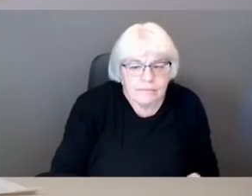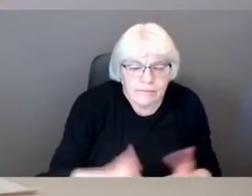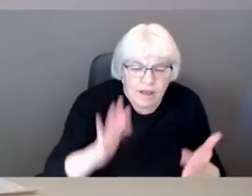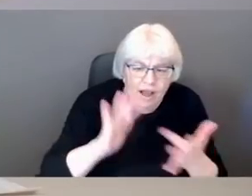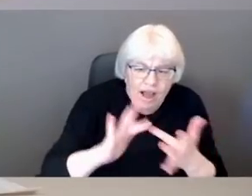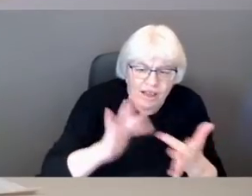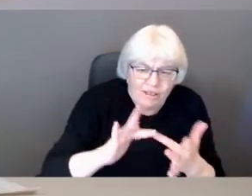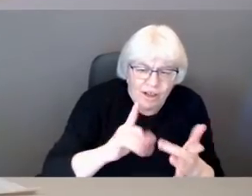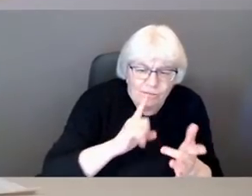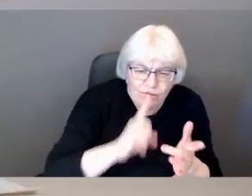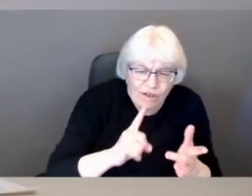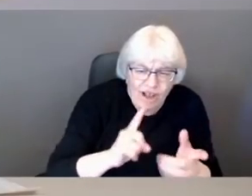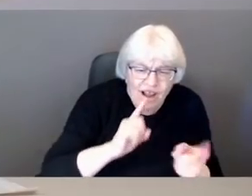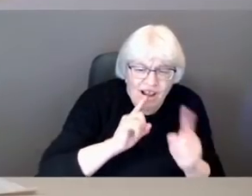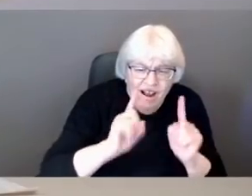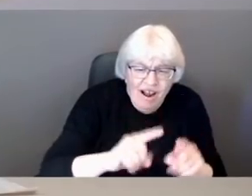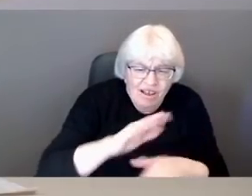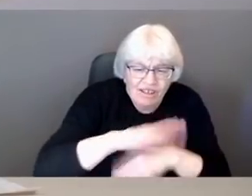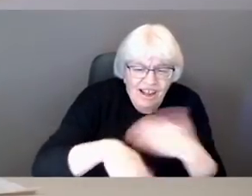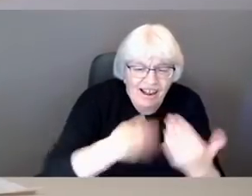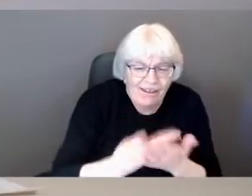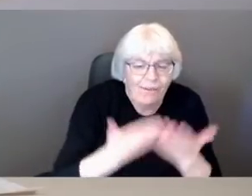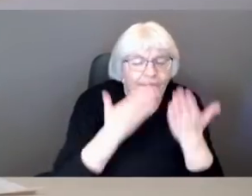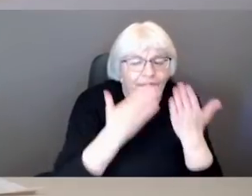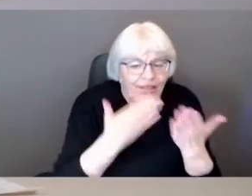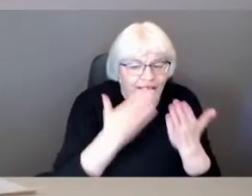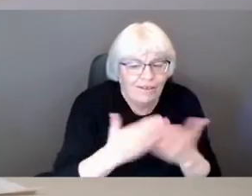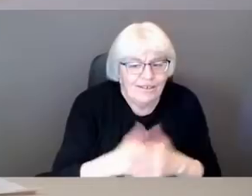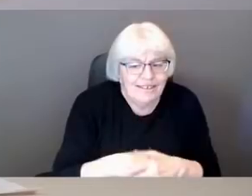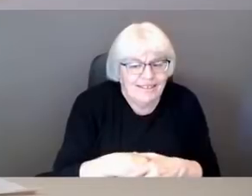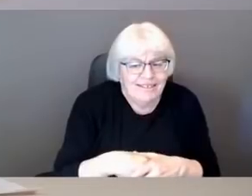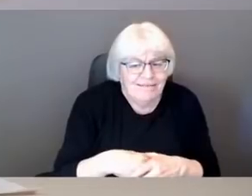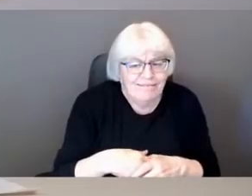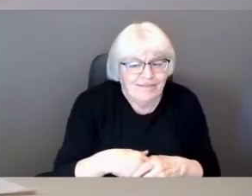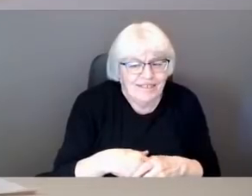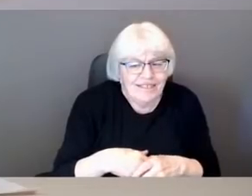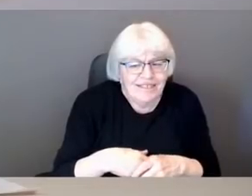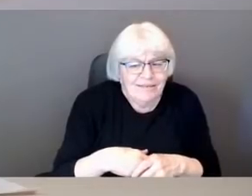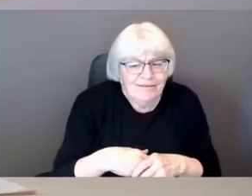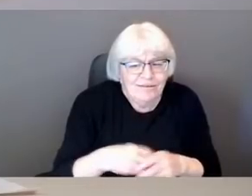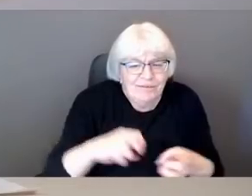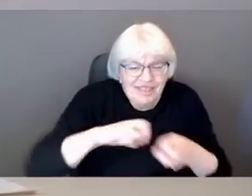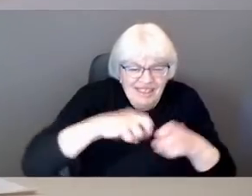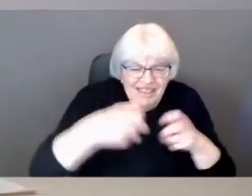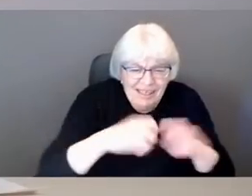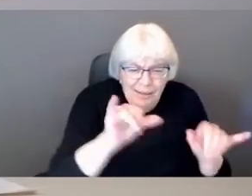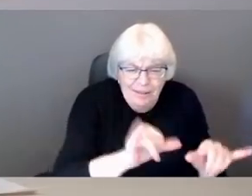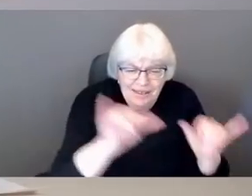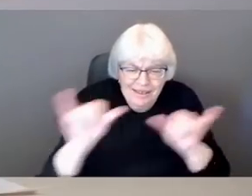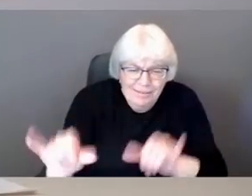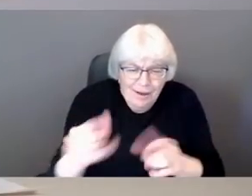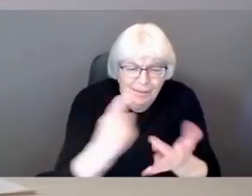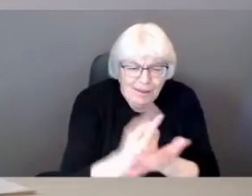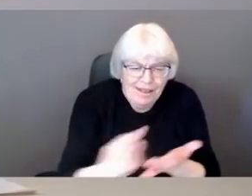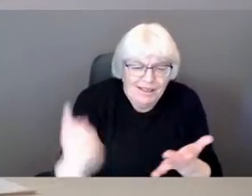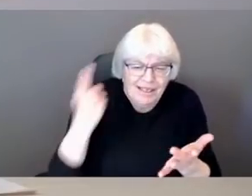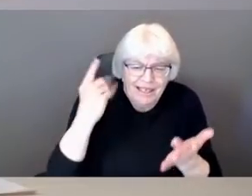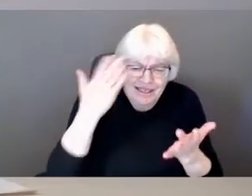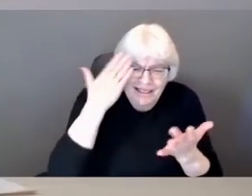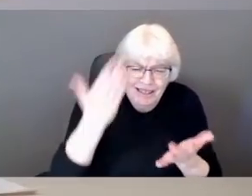much. You're welcome. I think they had the same issue happen last week, so I'm not sure. I think they're trying to work on it. I'm sorry,